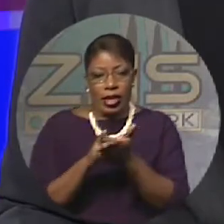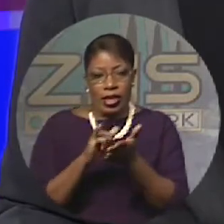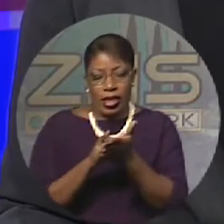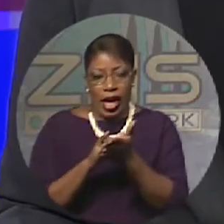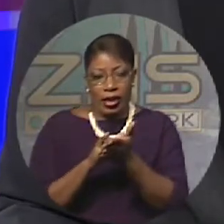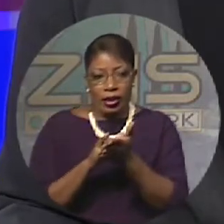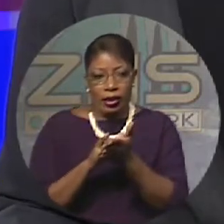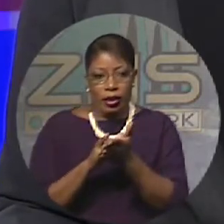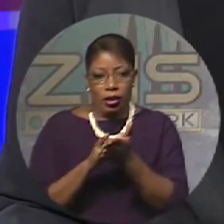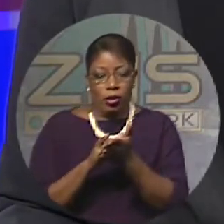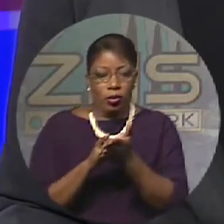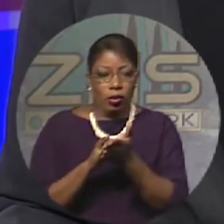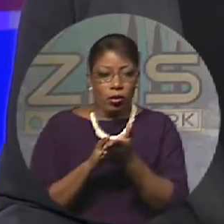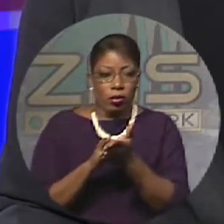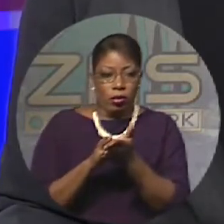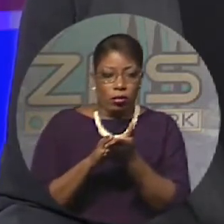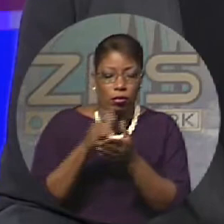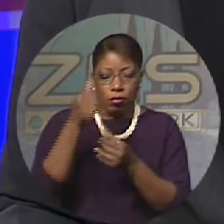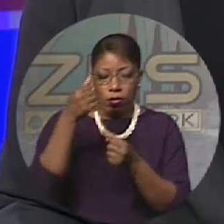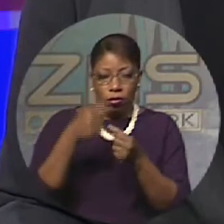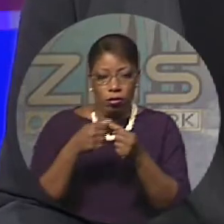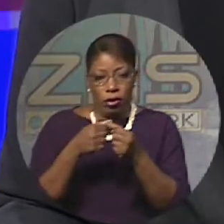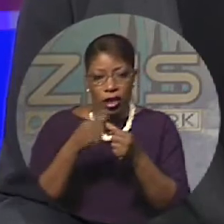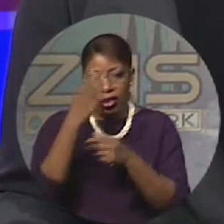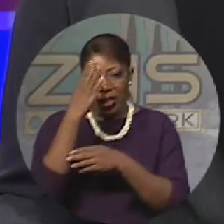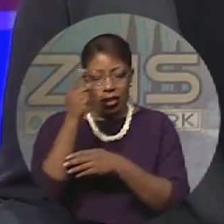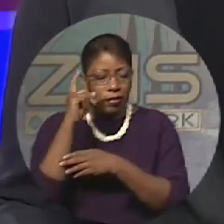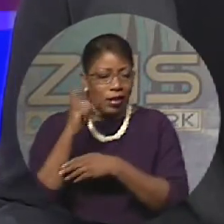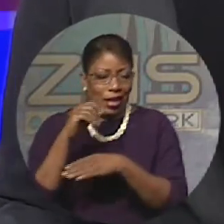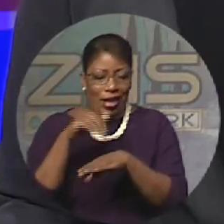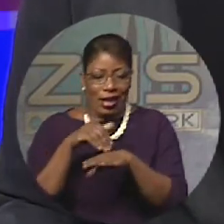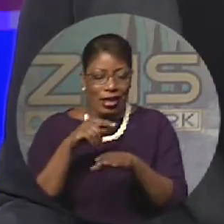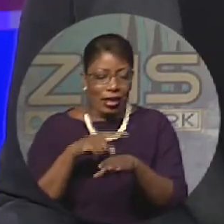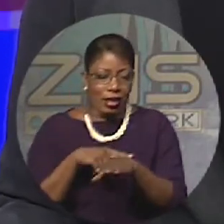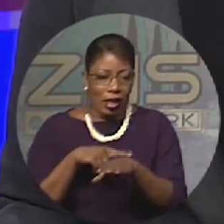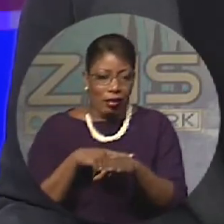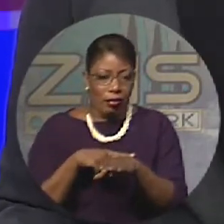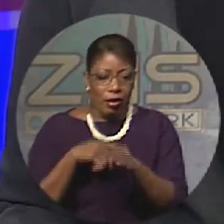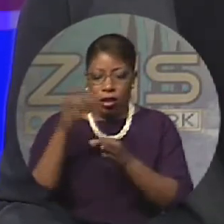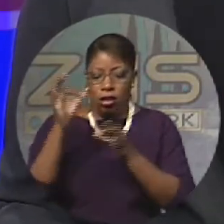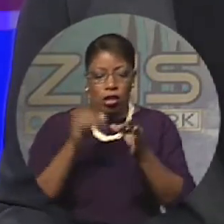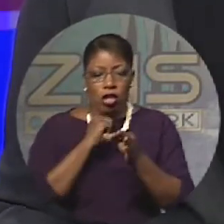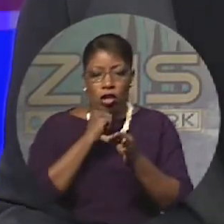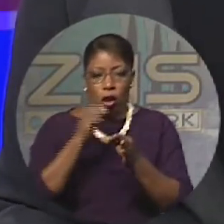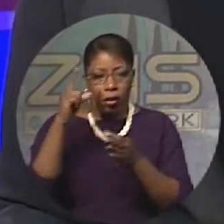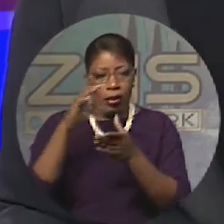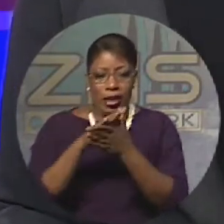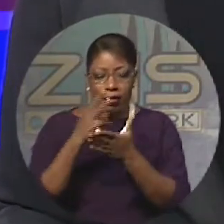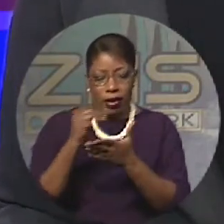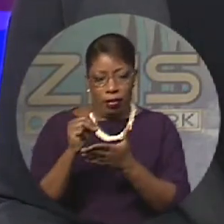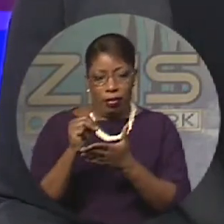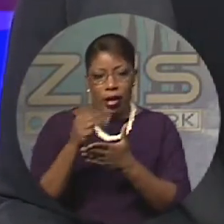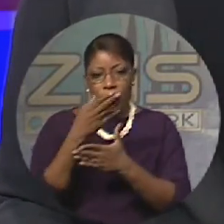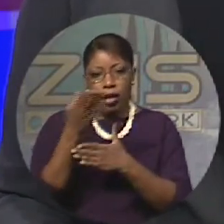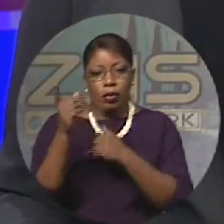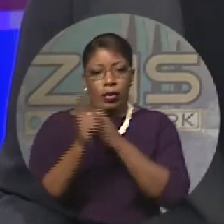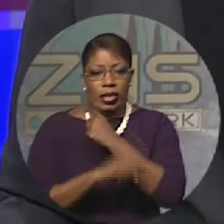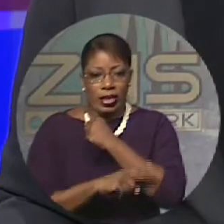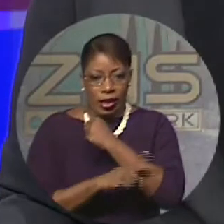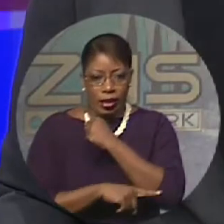at the time. But jurors didn't buy his story. Supreme Court Justice Indira Charles is expected to sentence him on October